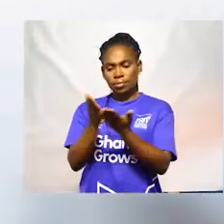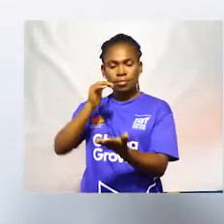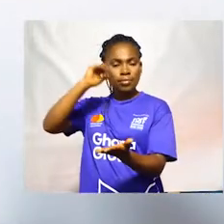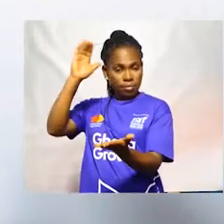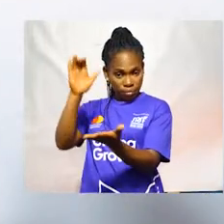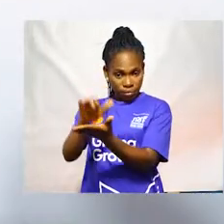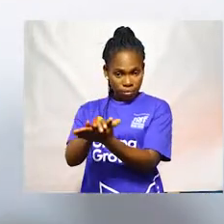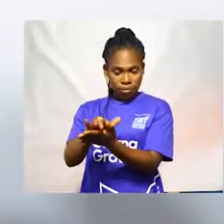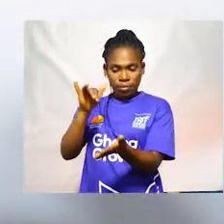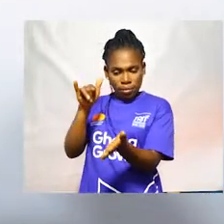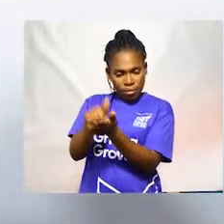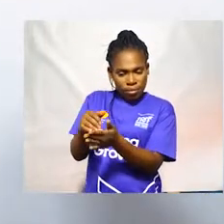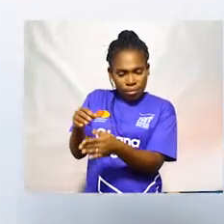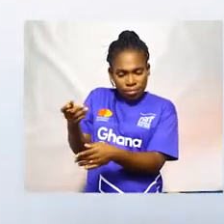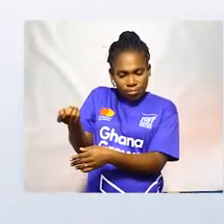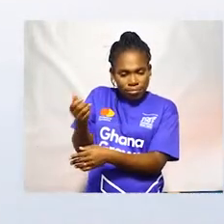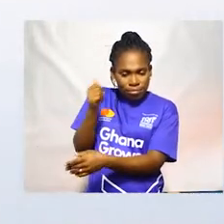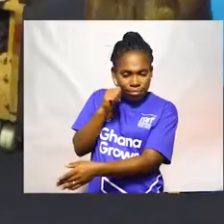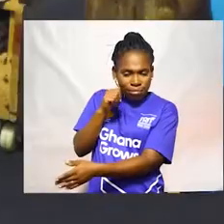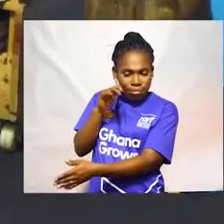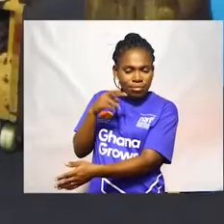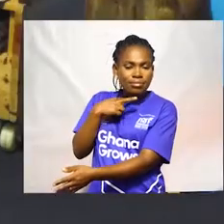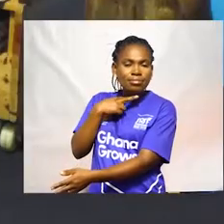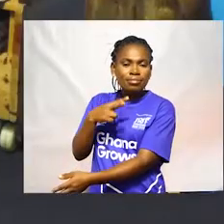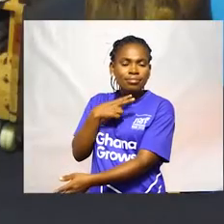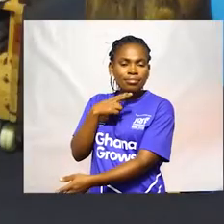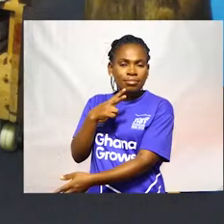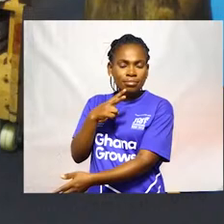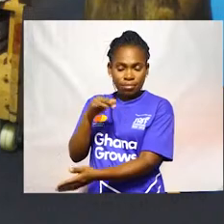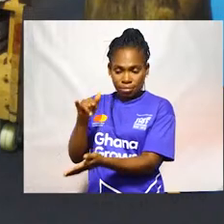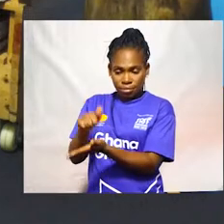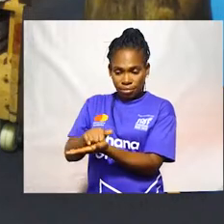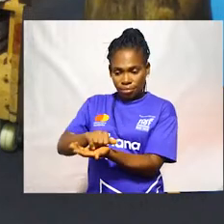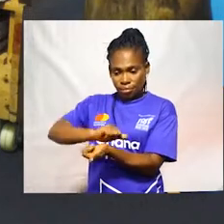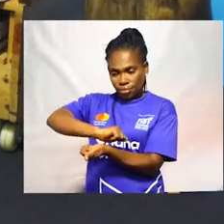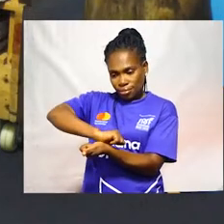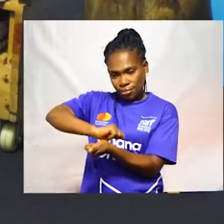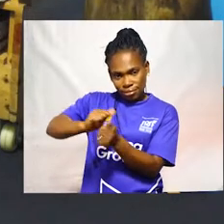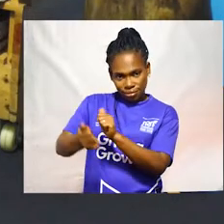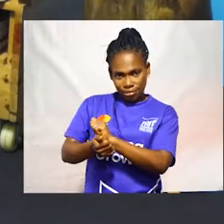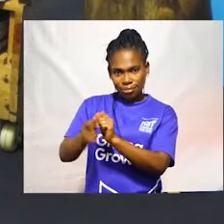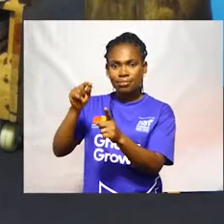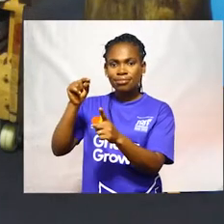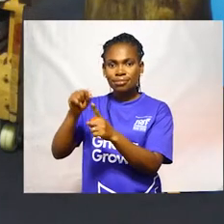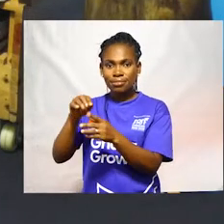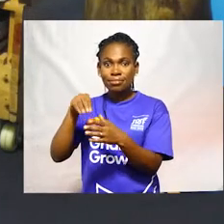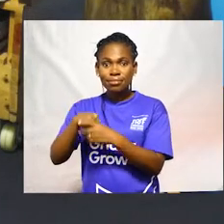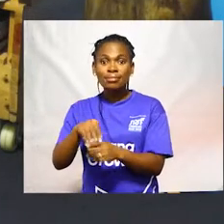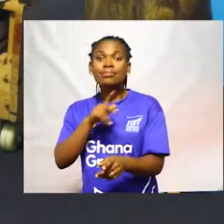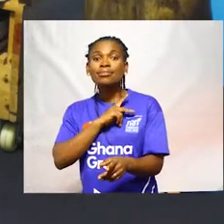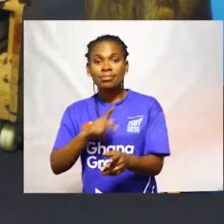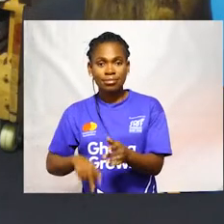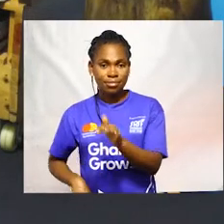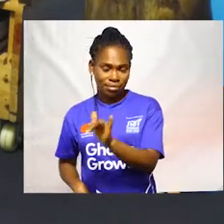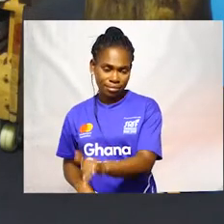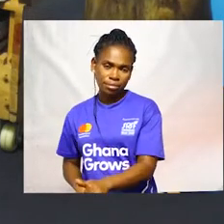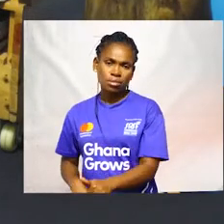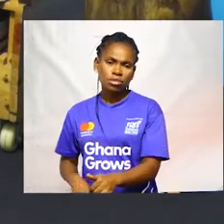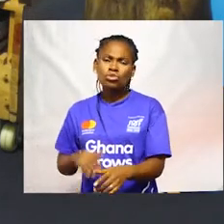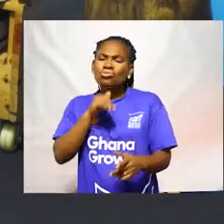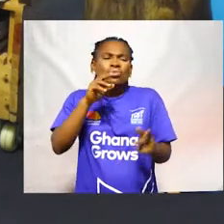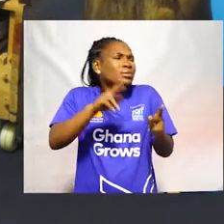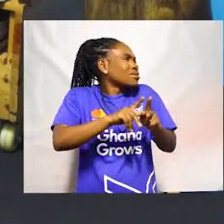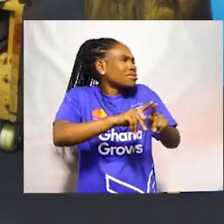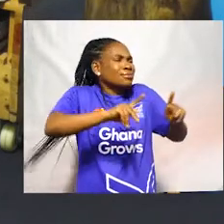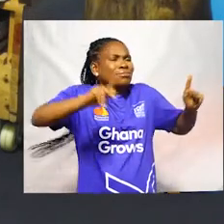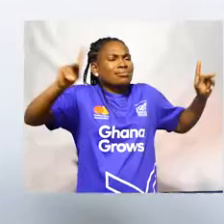That little girl's voice was the turning point in the life of Naaman. So you don't need a big man